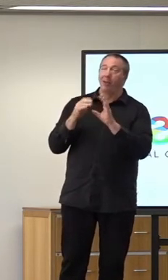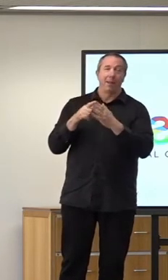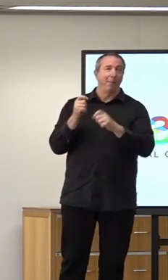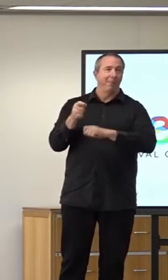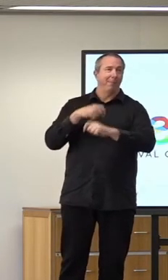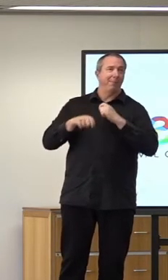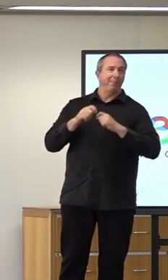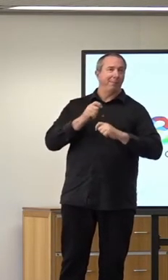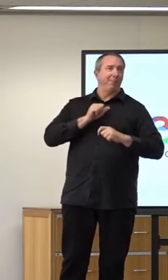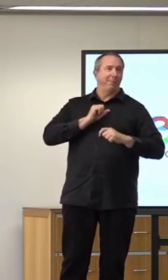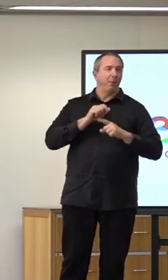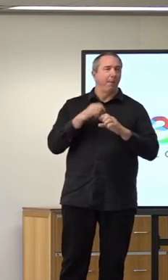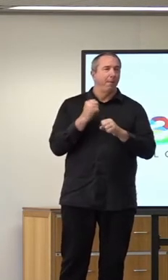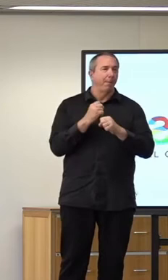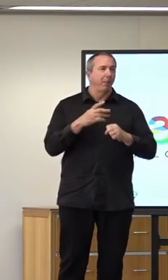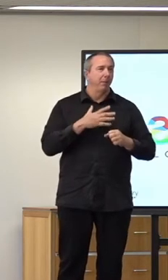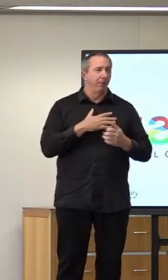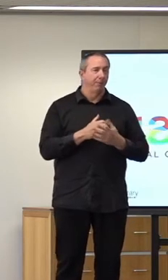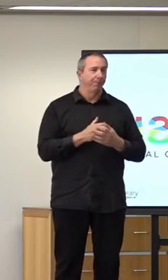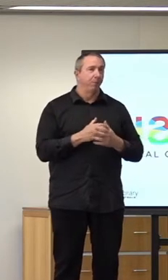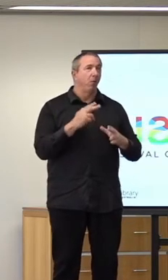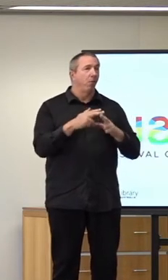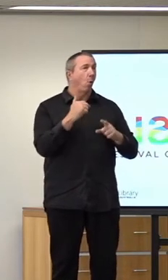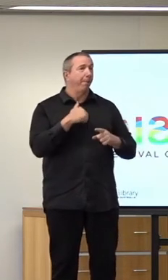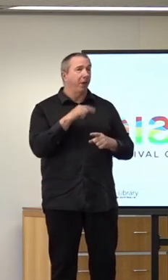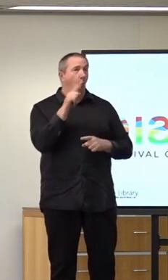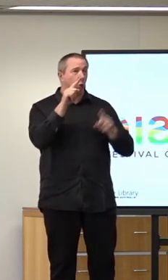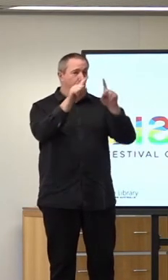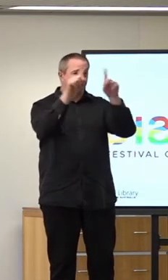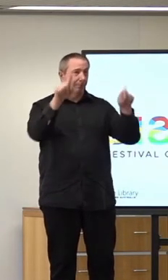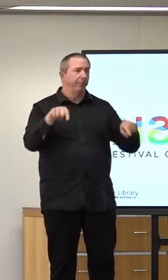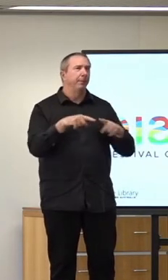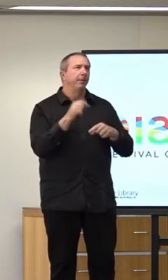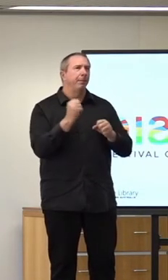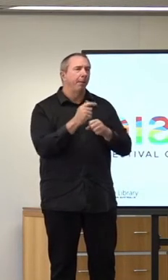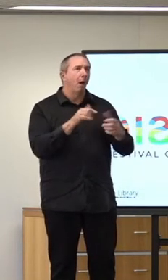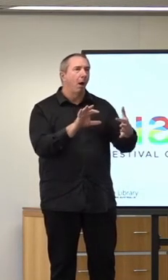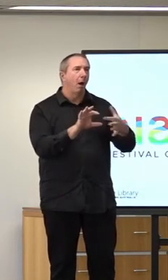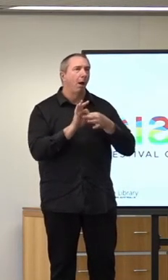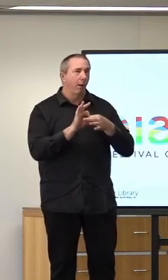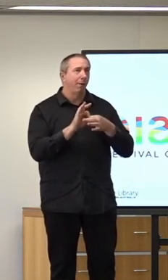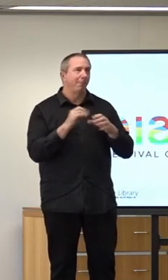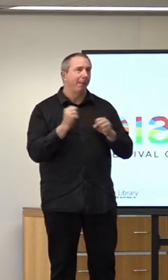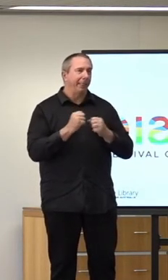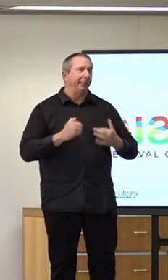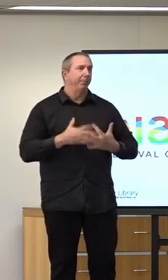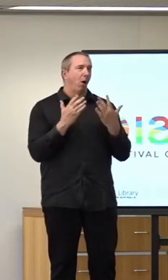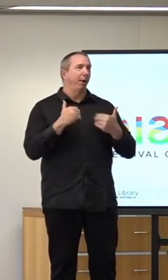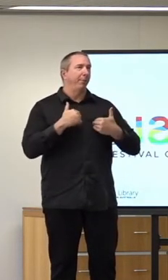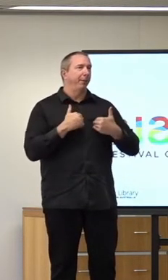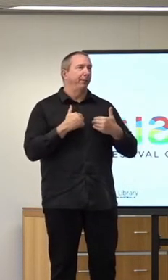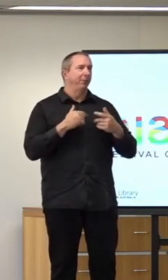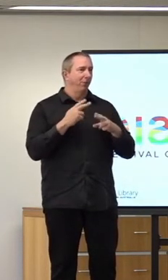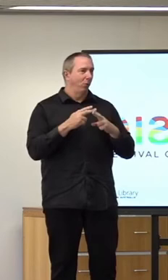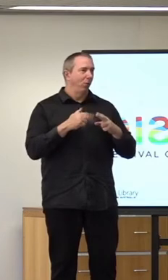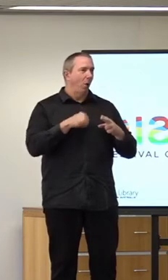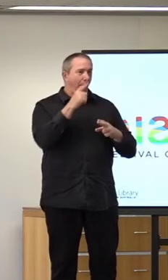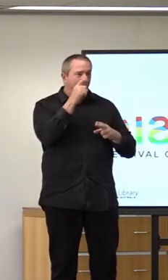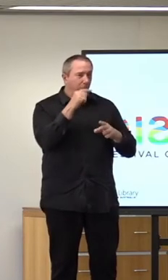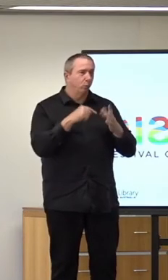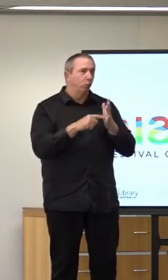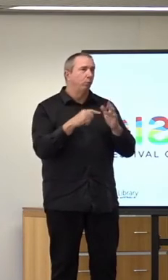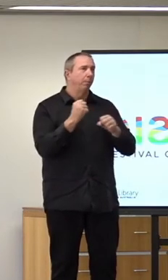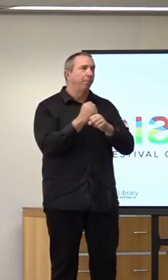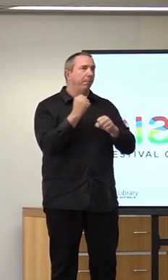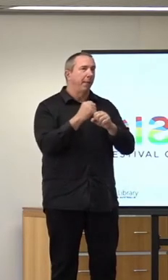I saw and resonated with me has inspired me in so many different ways. And my ability to create art as an artist and opened a whole new